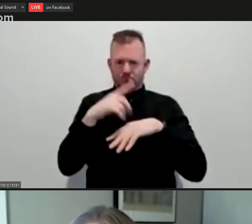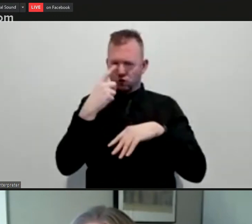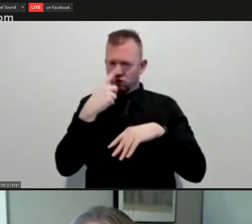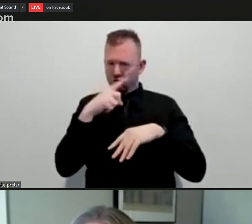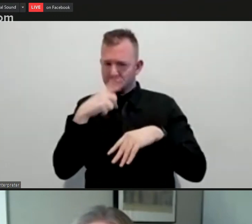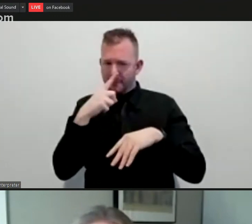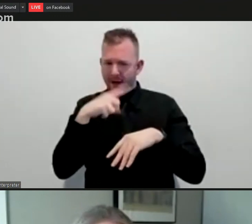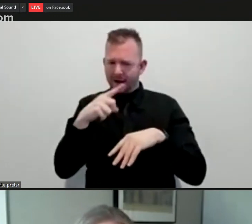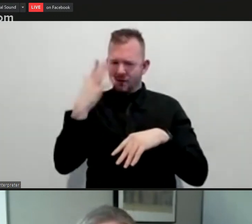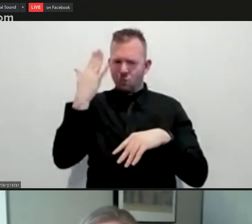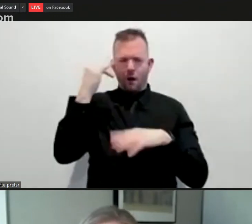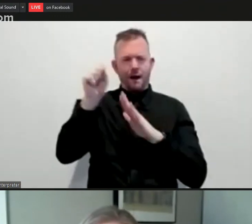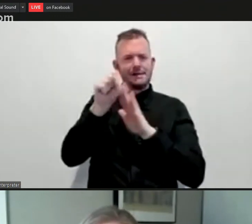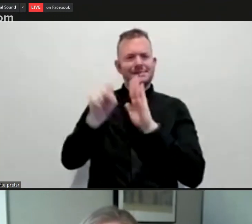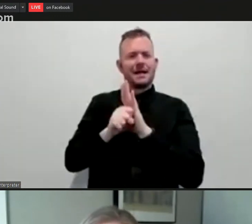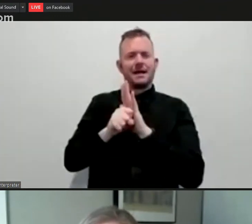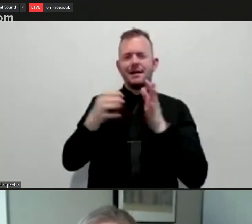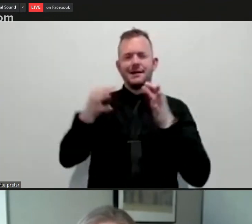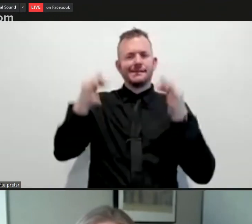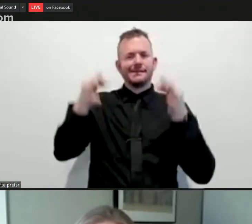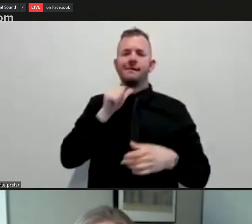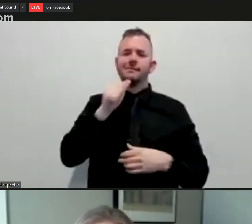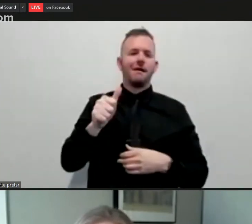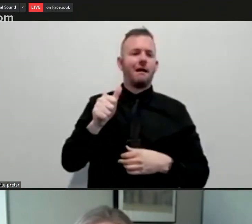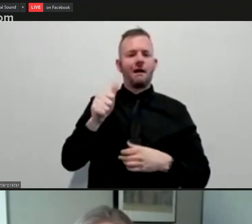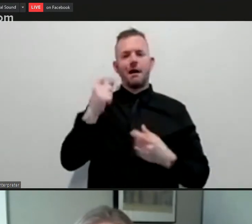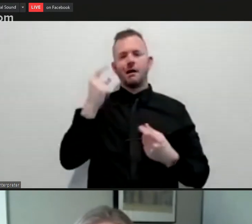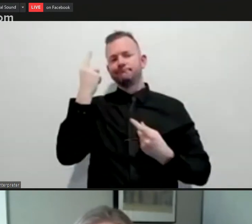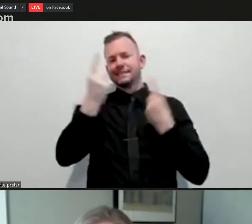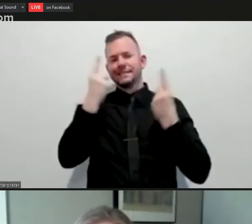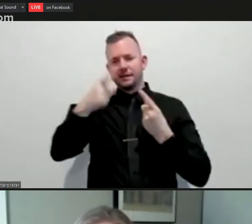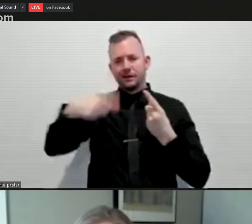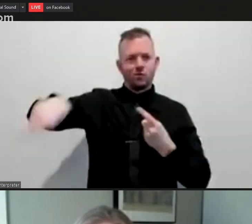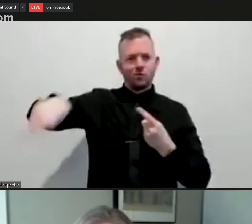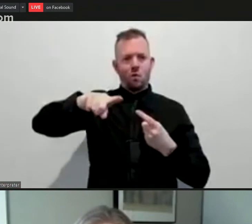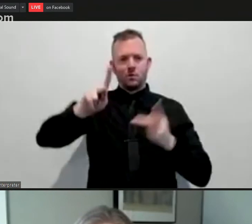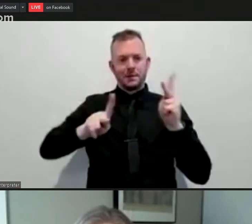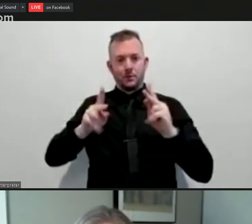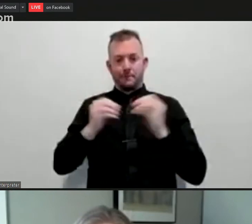increased risk of contracting the virus and suffering more severe symptoms if they do contract it?